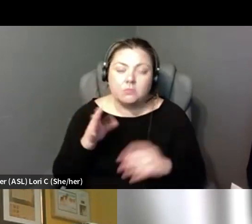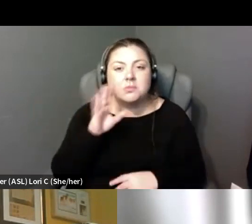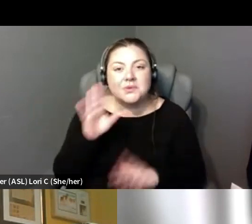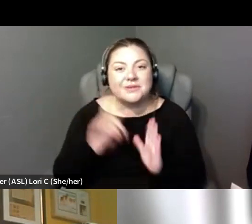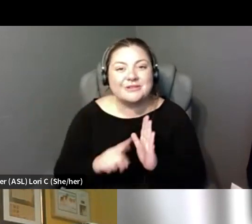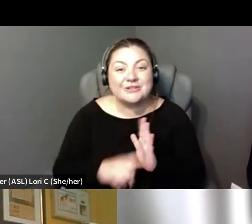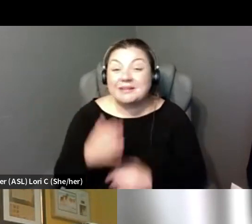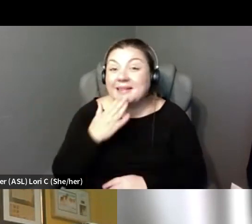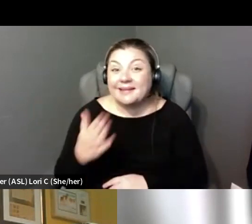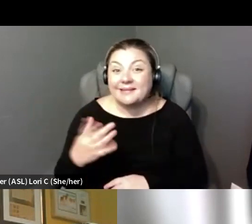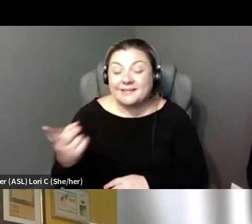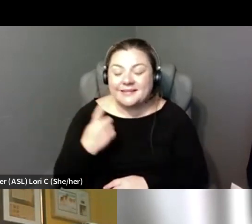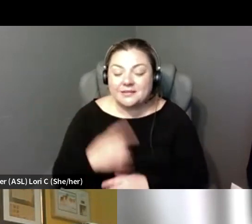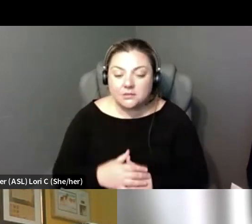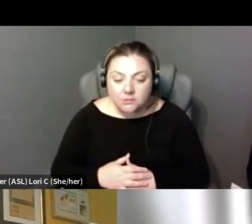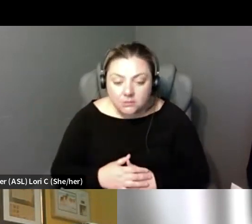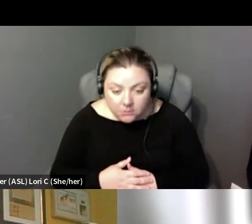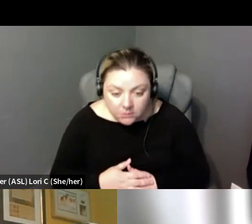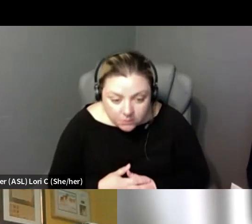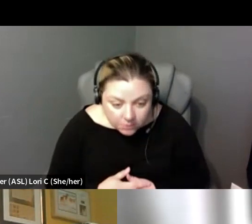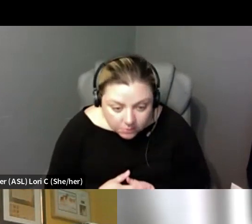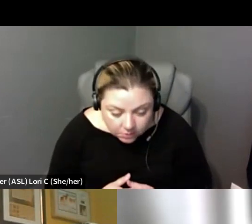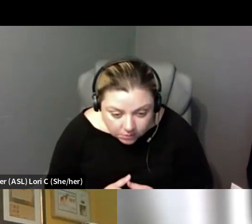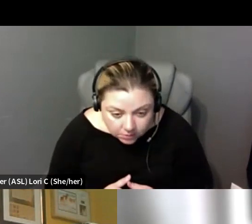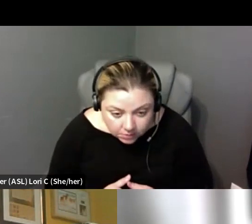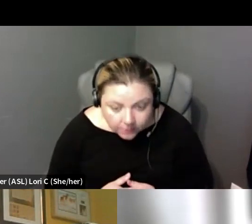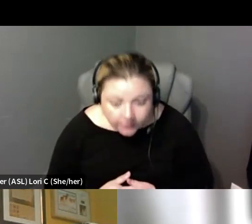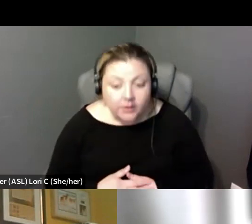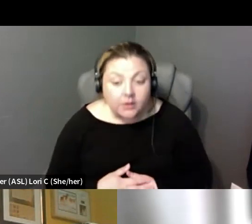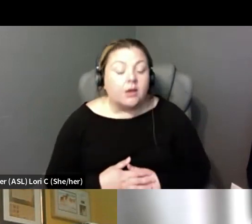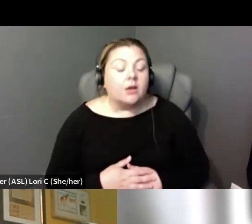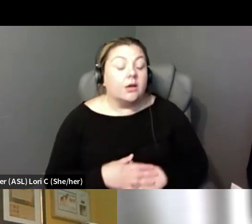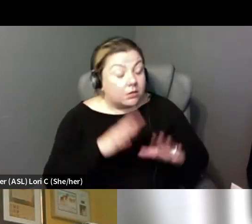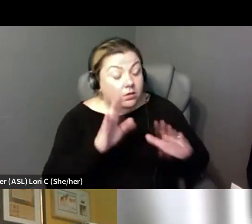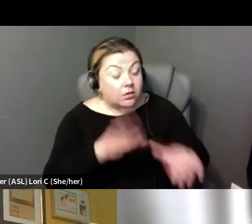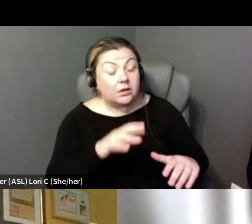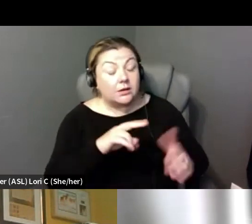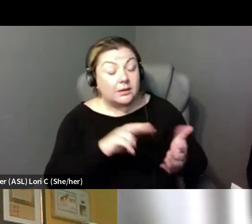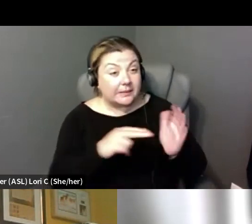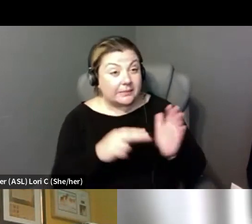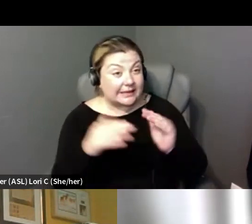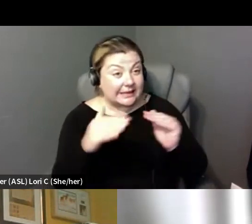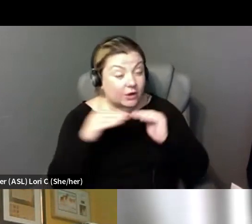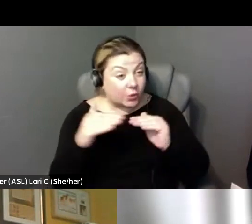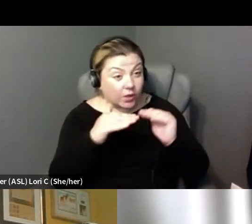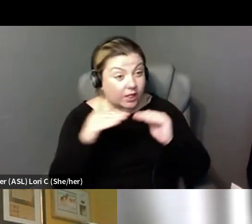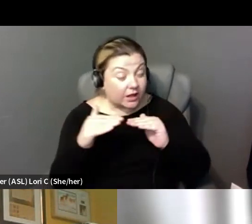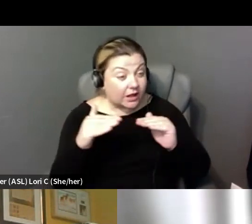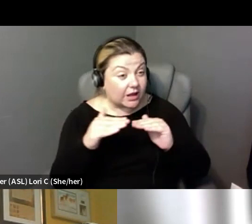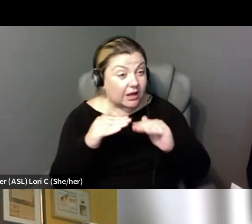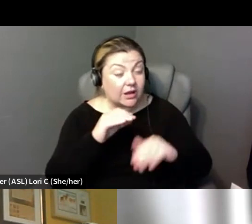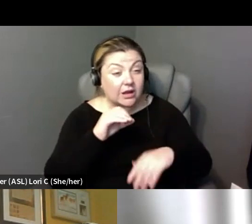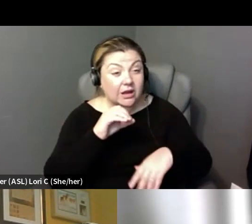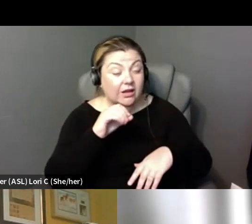Thank you for raising that question. Is it equally distributed across the population, or is it something which is uniquely distributed because of location